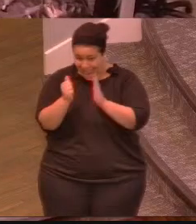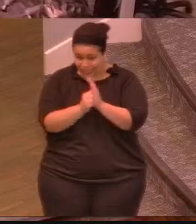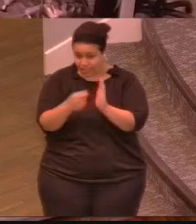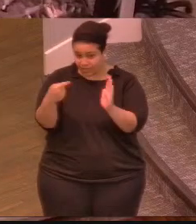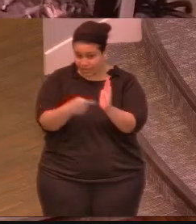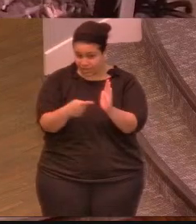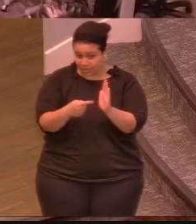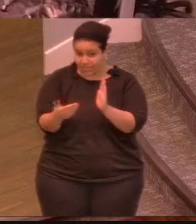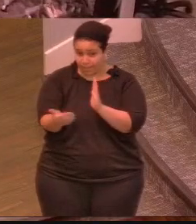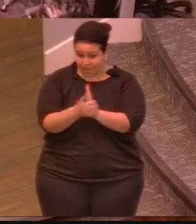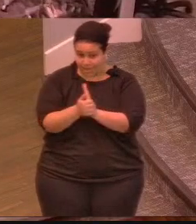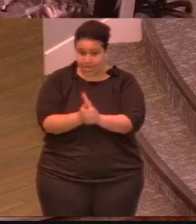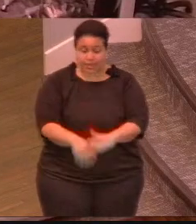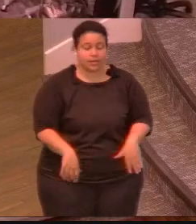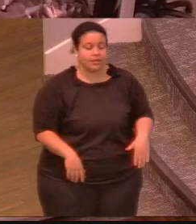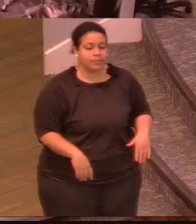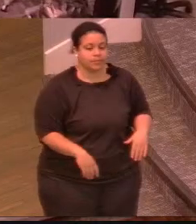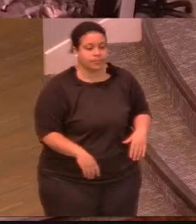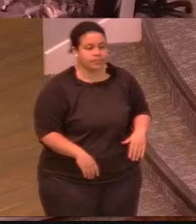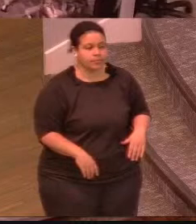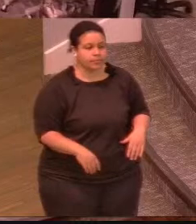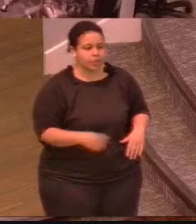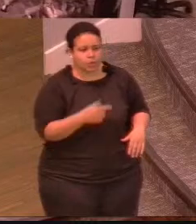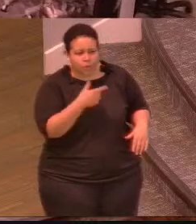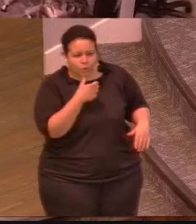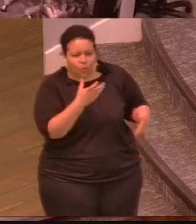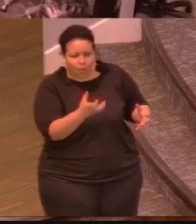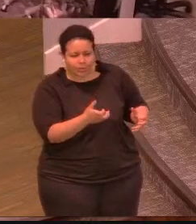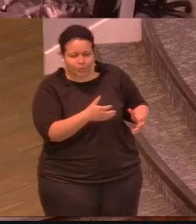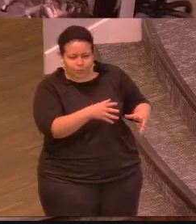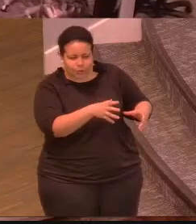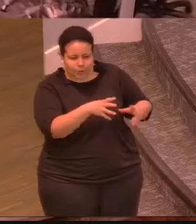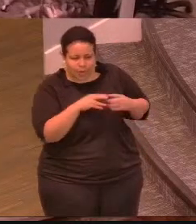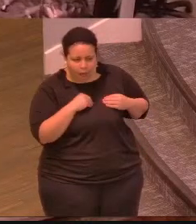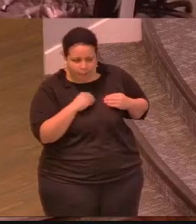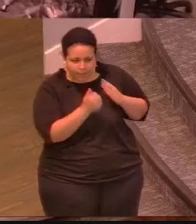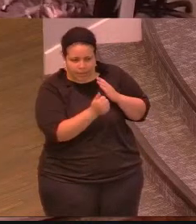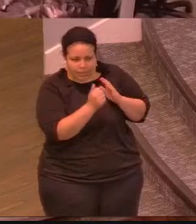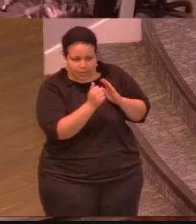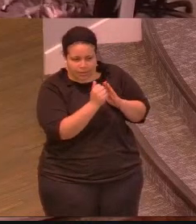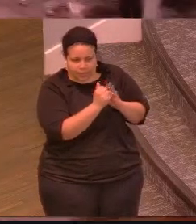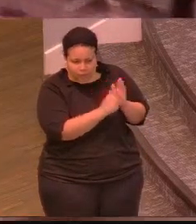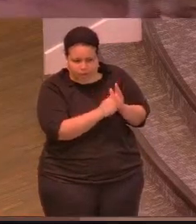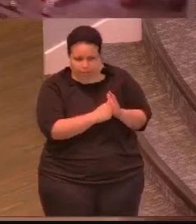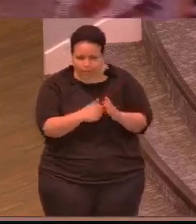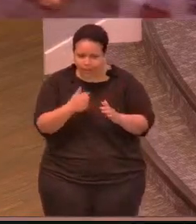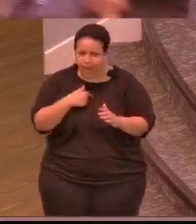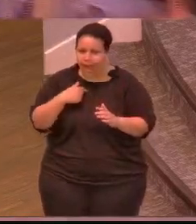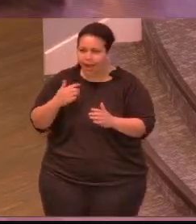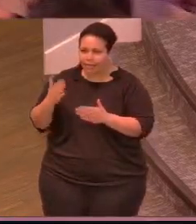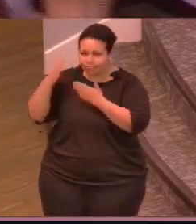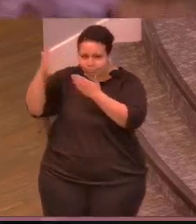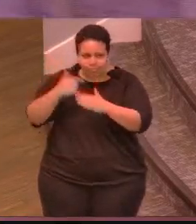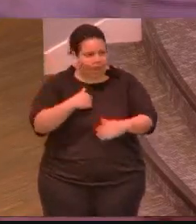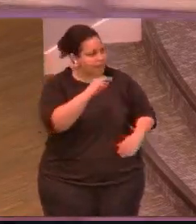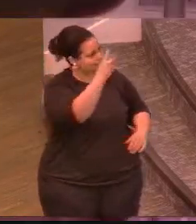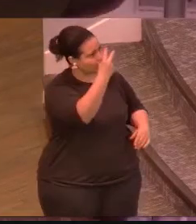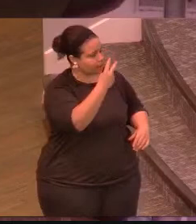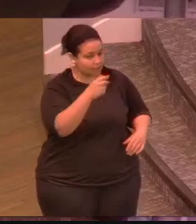I move to, would someone like to move to adopt? so the- moved. I second. Can we call a